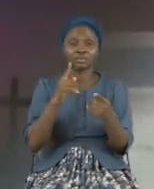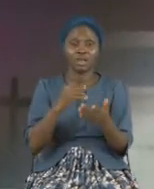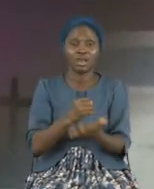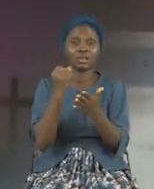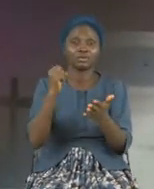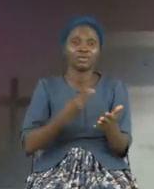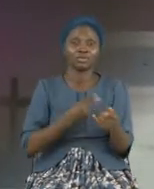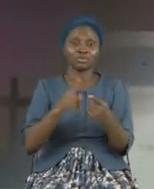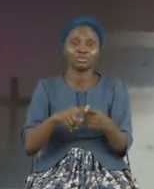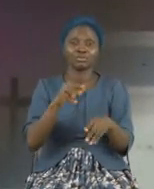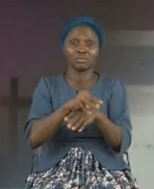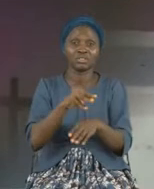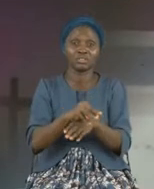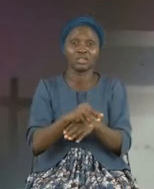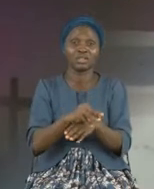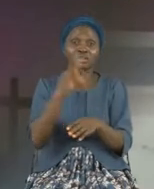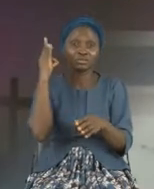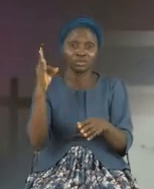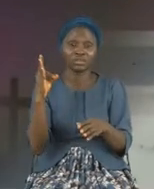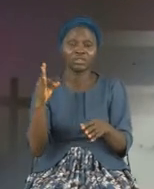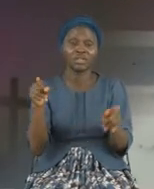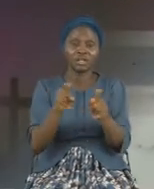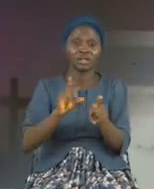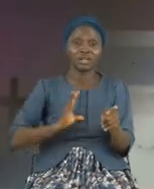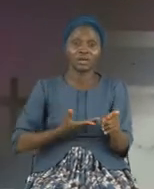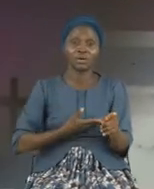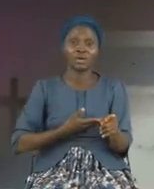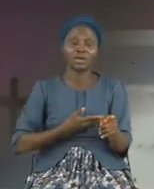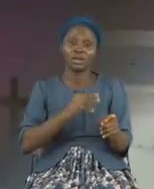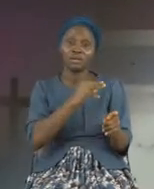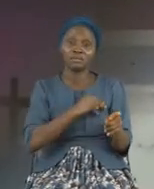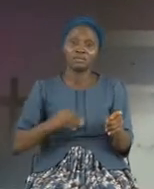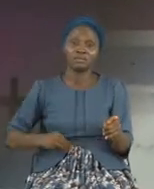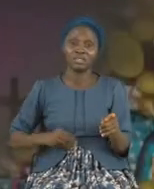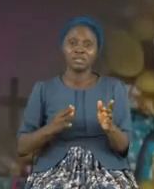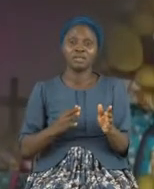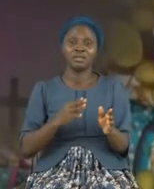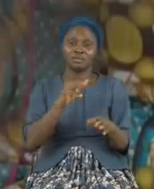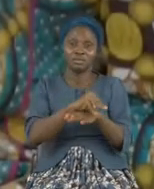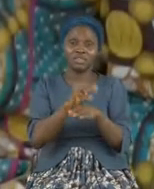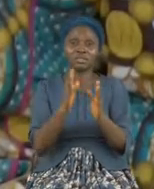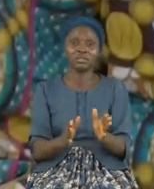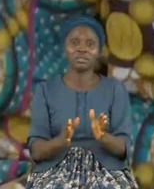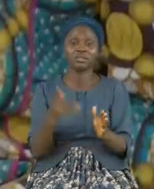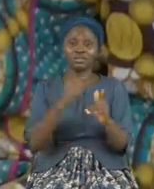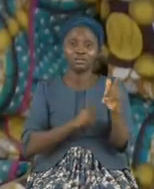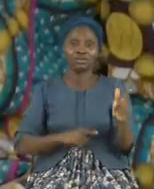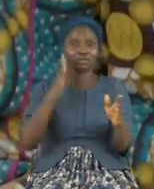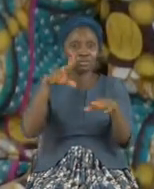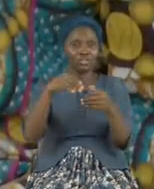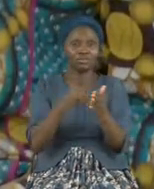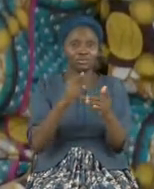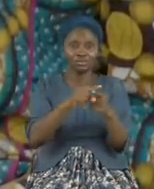Messiah, our Master ministered. The Lord will give it to you. If you are not